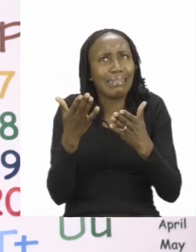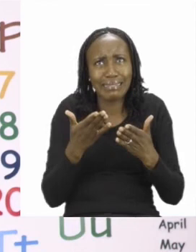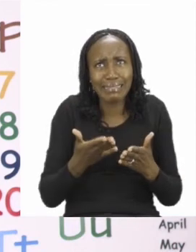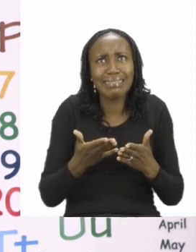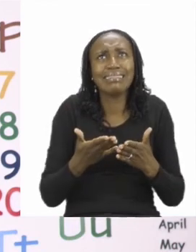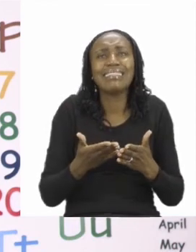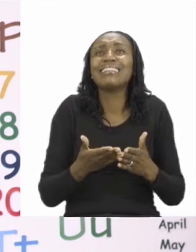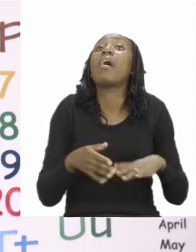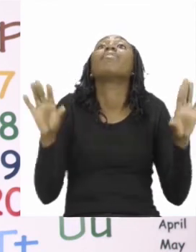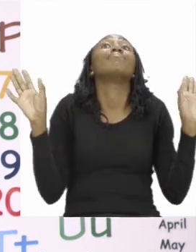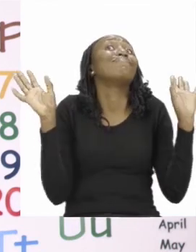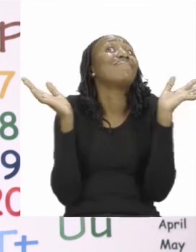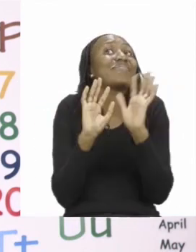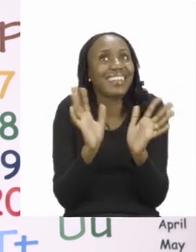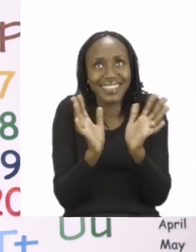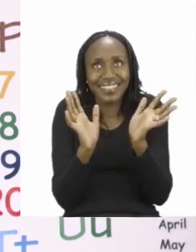today. And